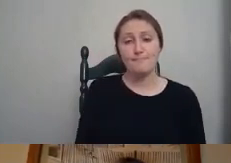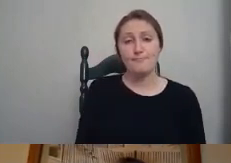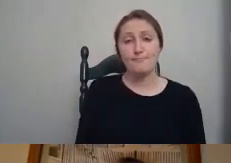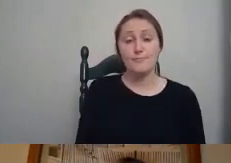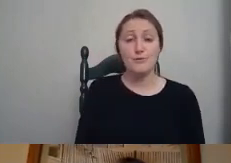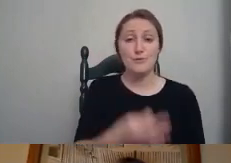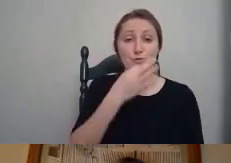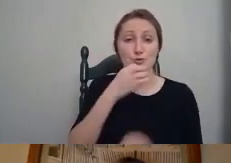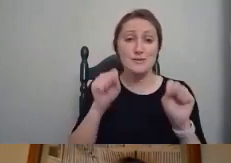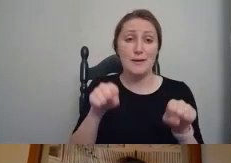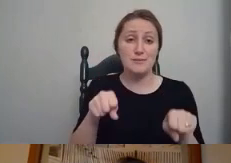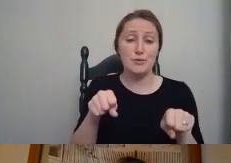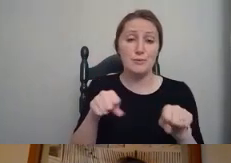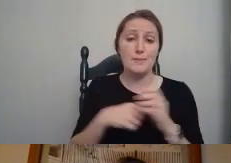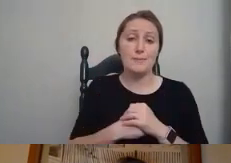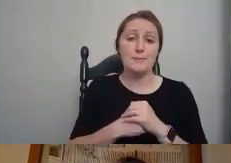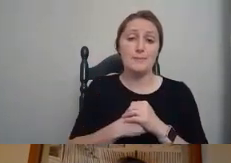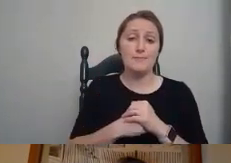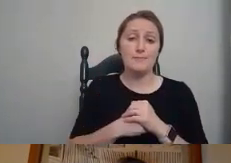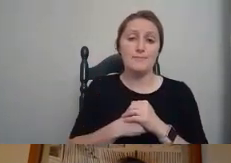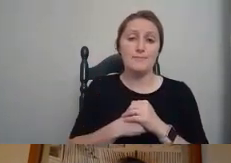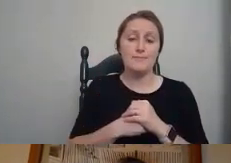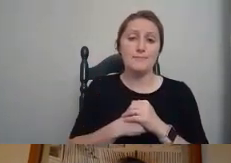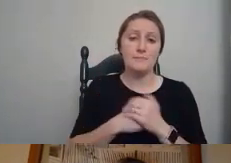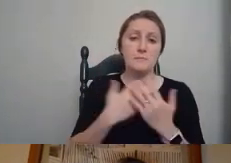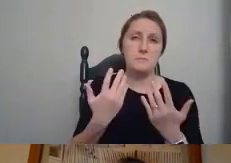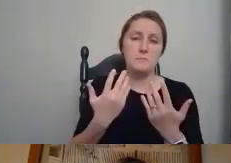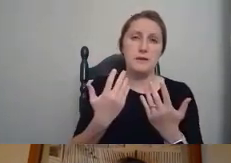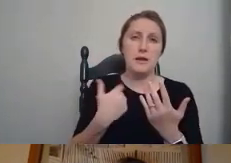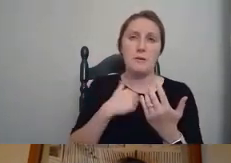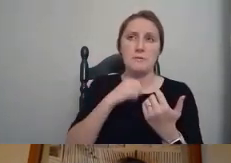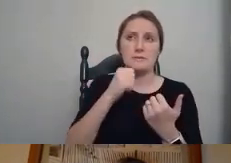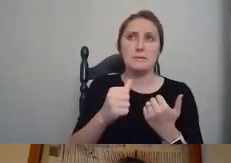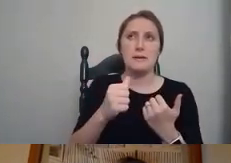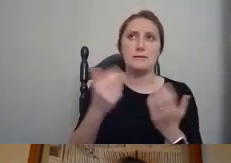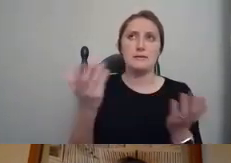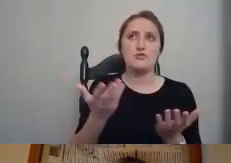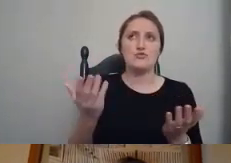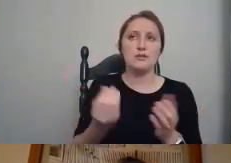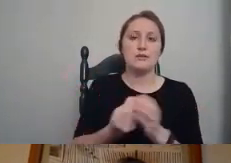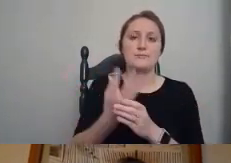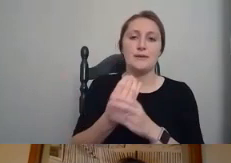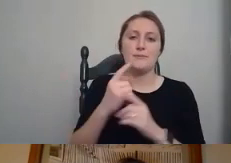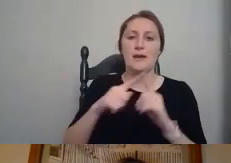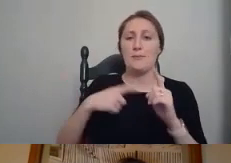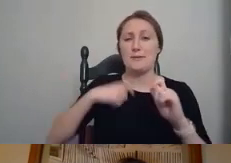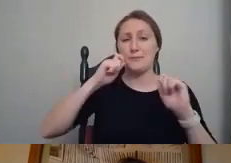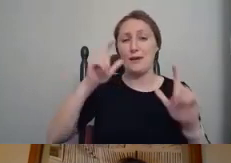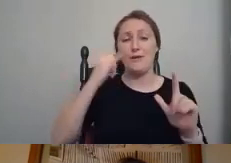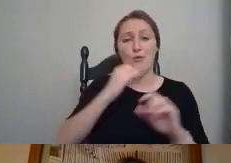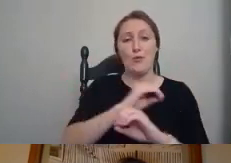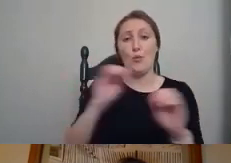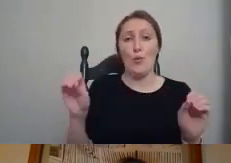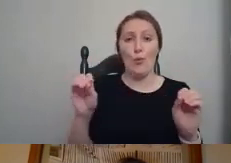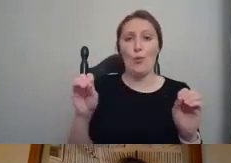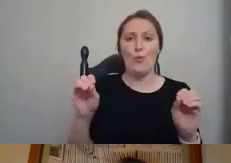As soon as possible. I would be. I mean, I wasn't around in the spring, obviously, but I'd be surprised if there were no